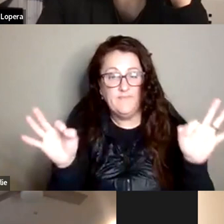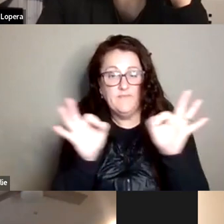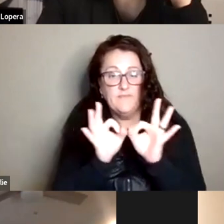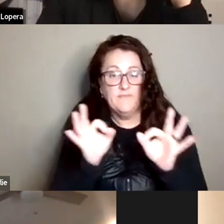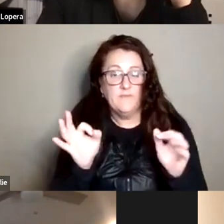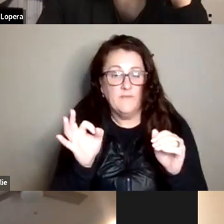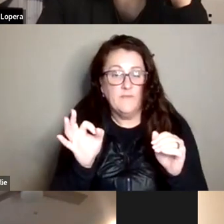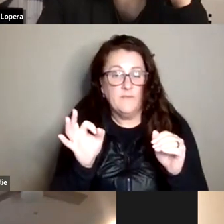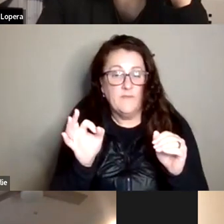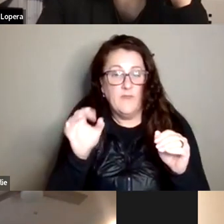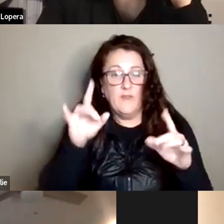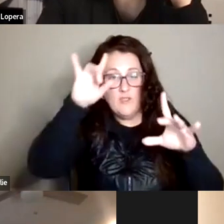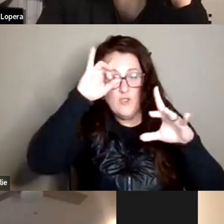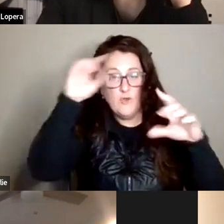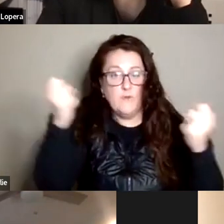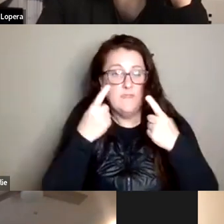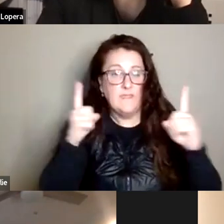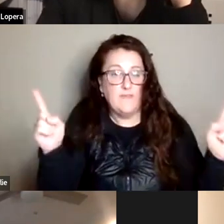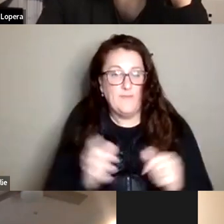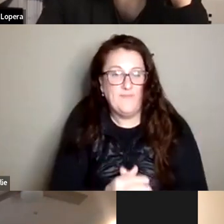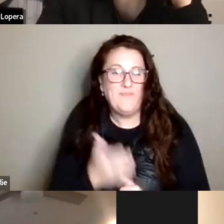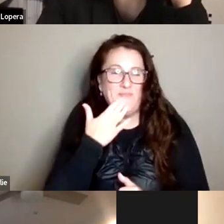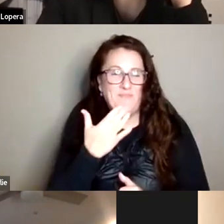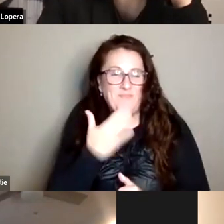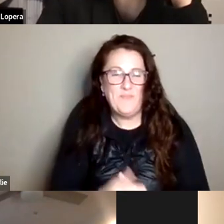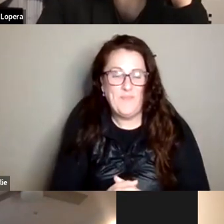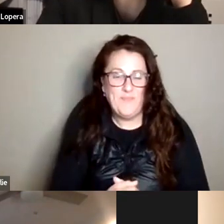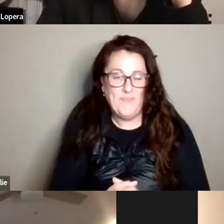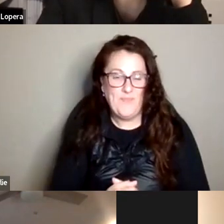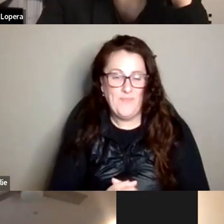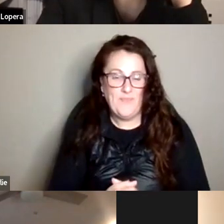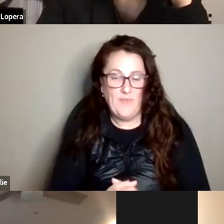for the superintendent to be successful. Thank you.